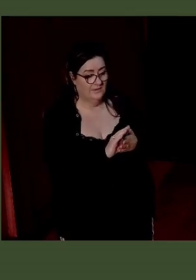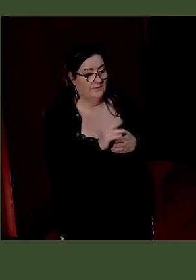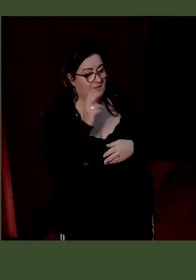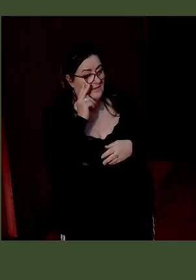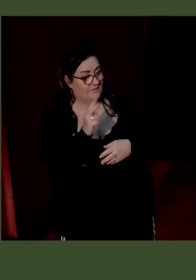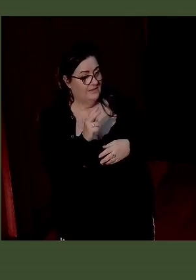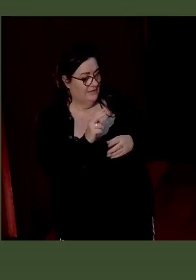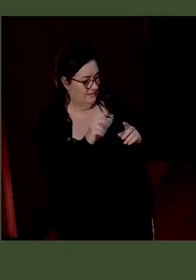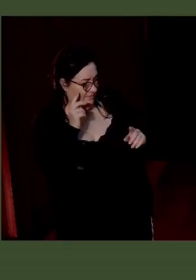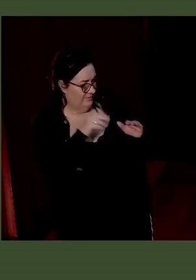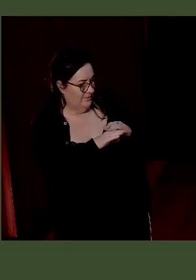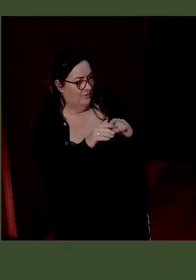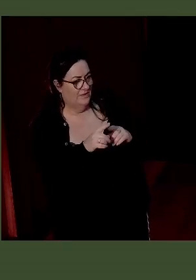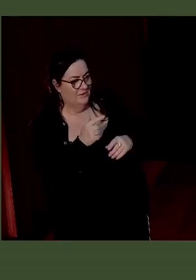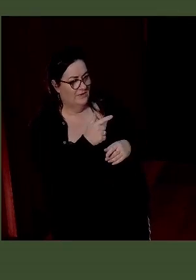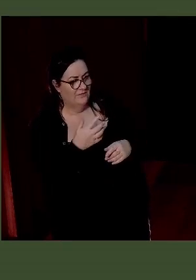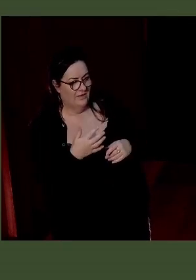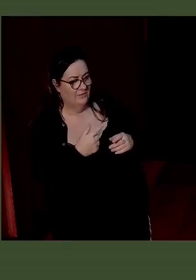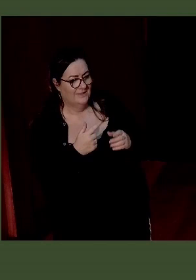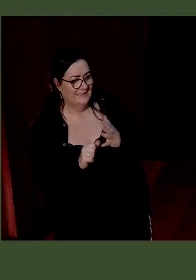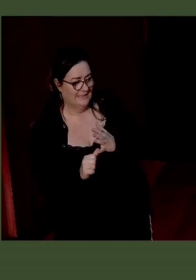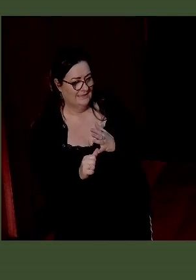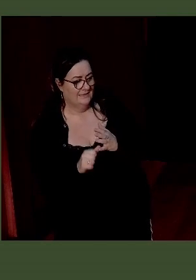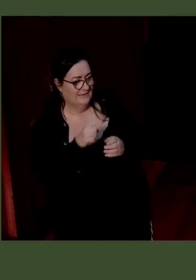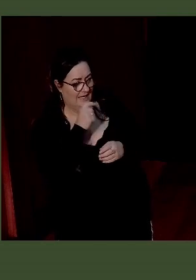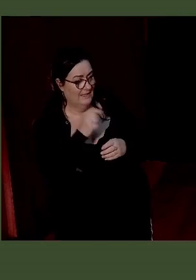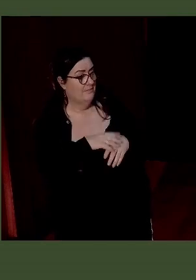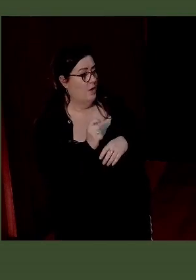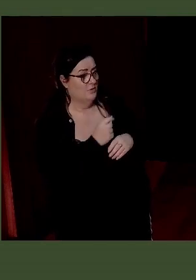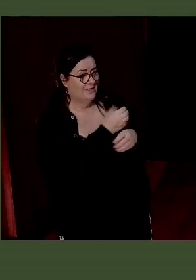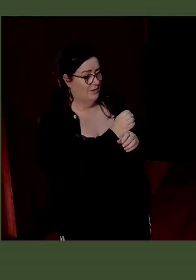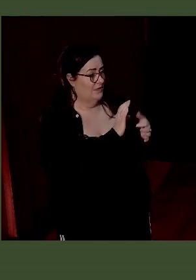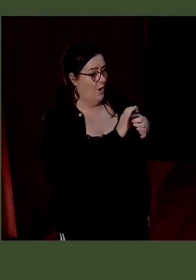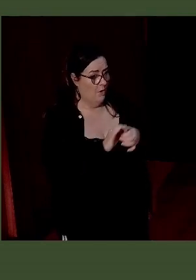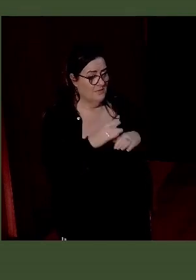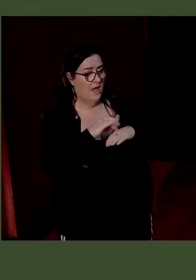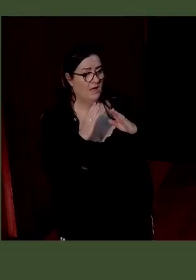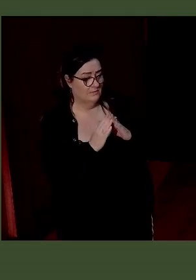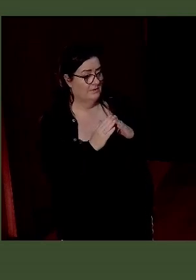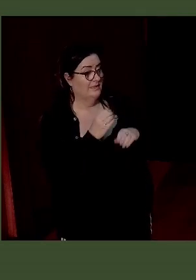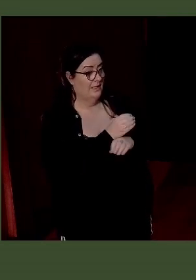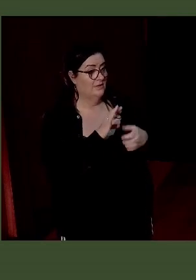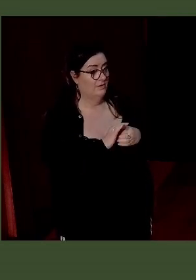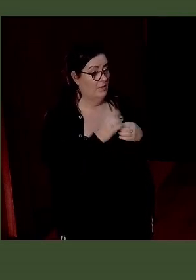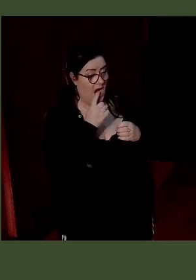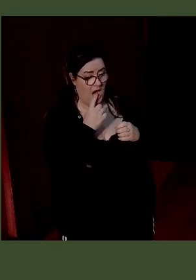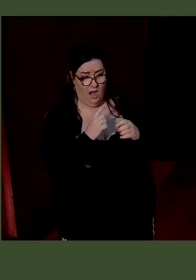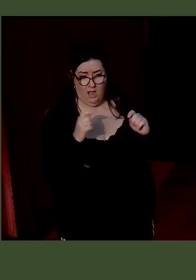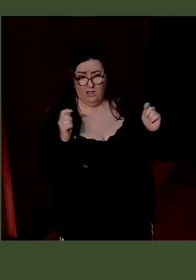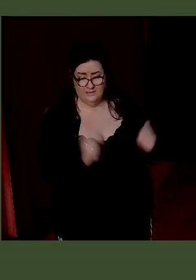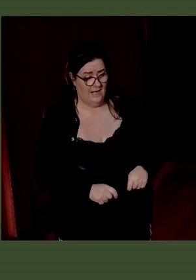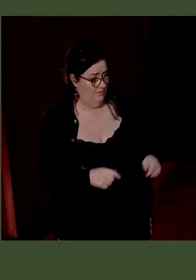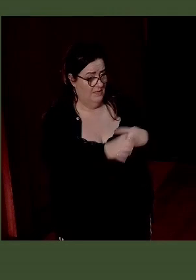by the Commission of the Sick and Destitute Poor in 25-26 confirm that most county homes, mental hospitals and county hospitals were in appalling